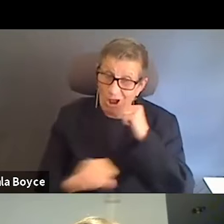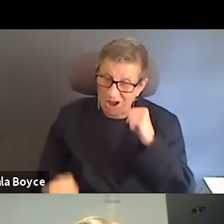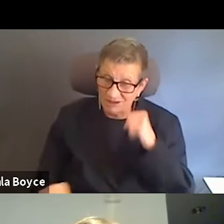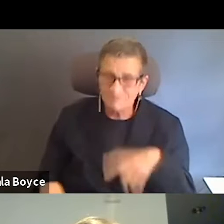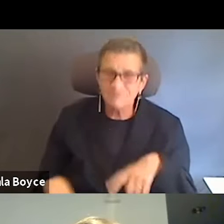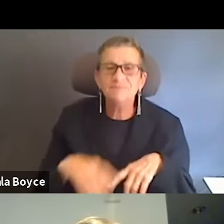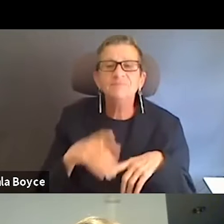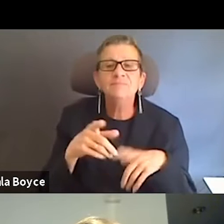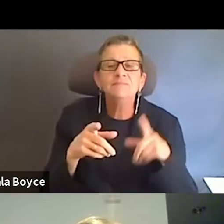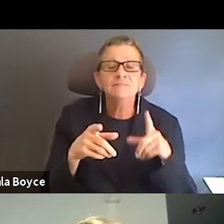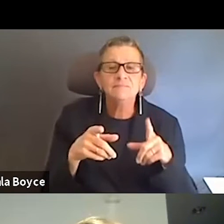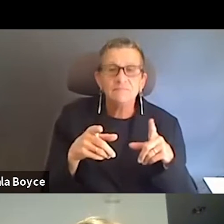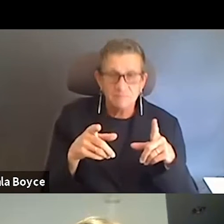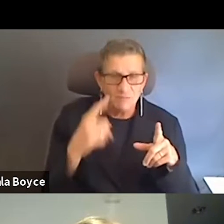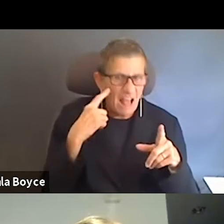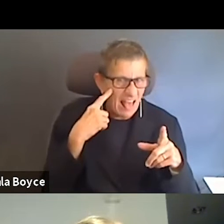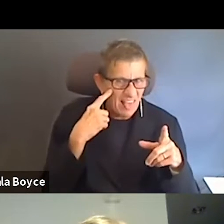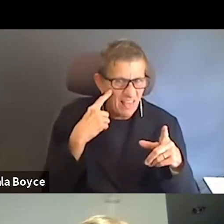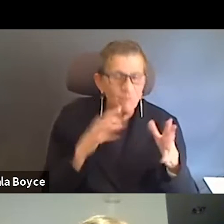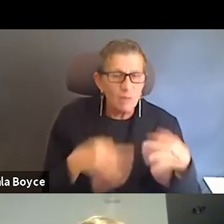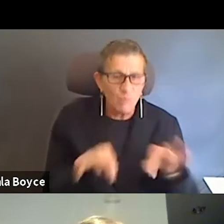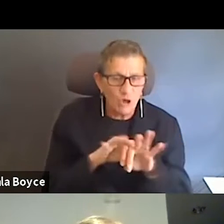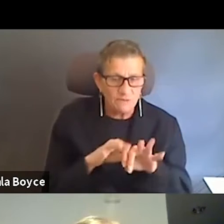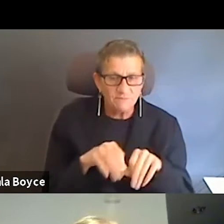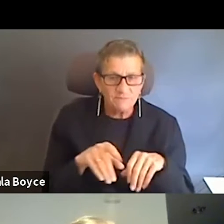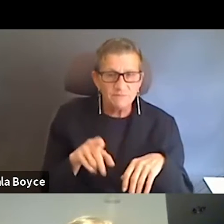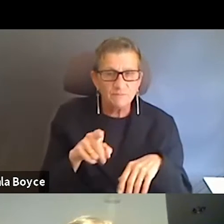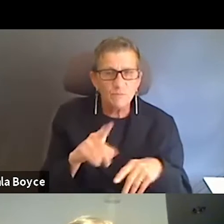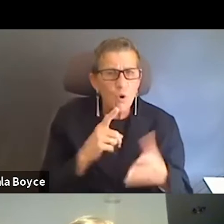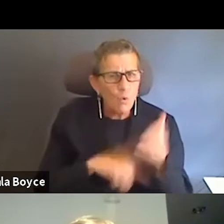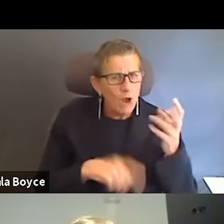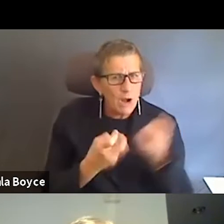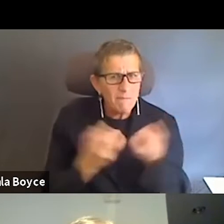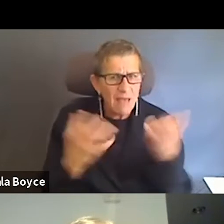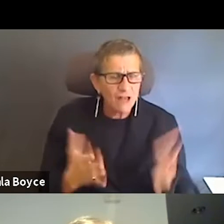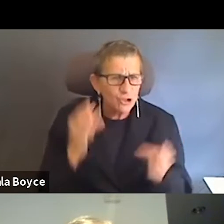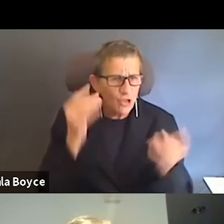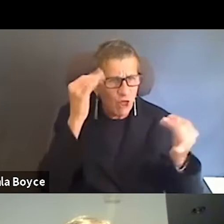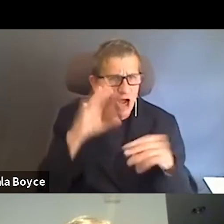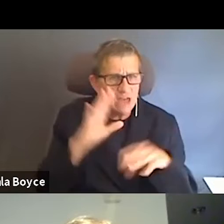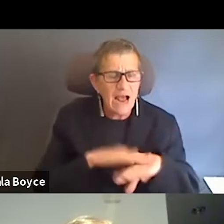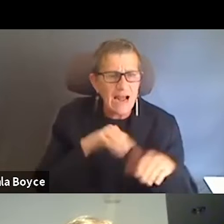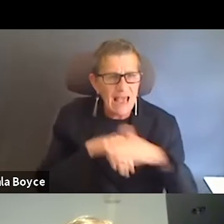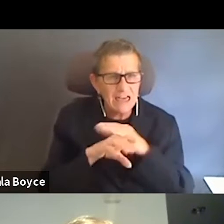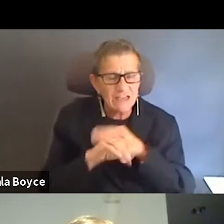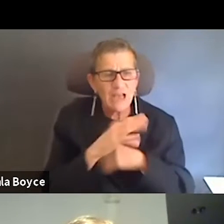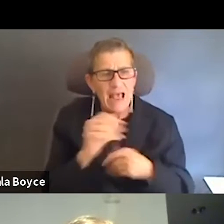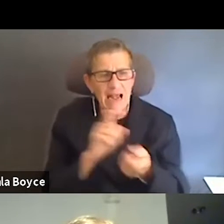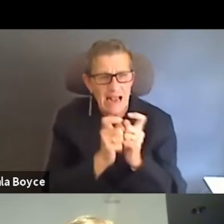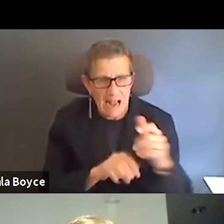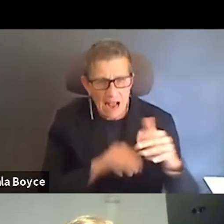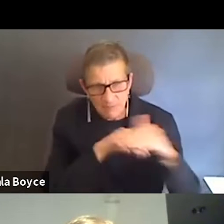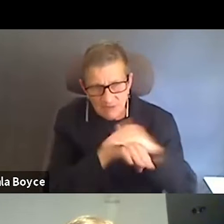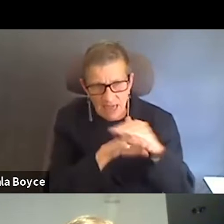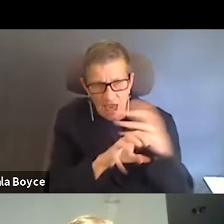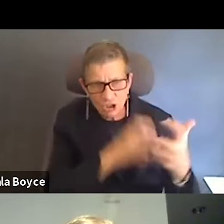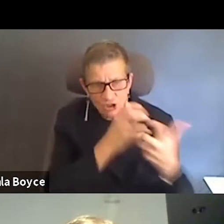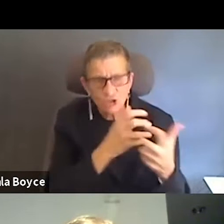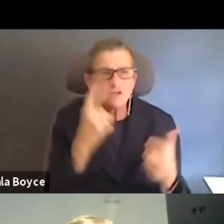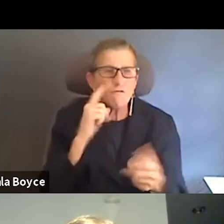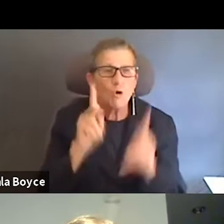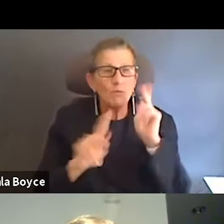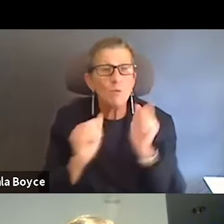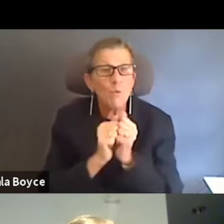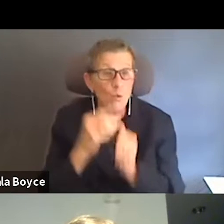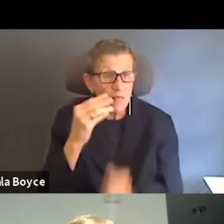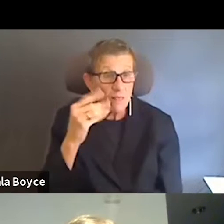but I think important. What are panelists' thoughts on access and accommodations for people with mental health